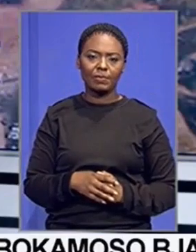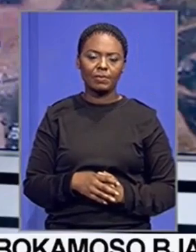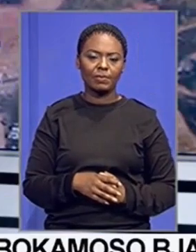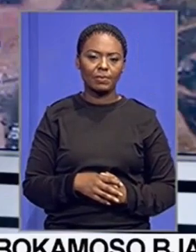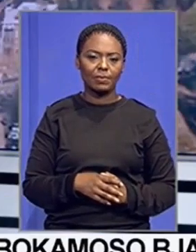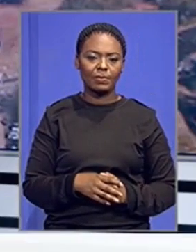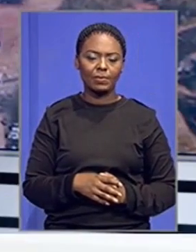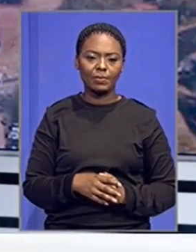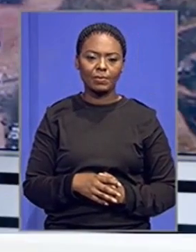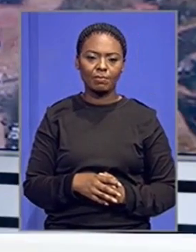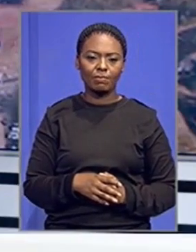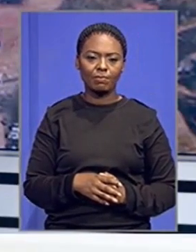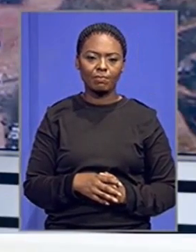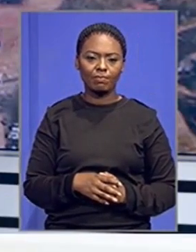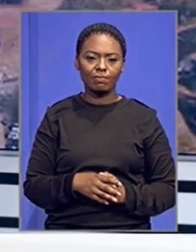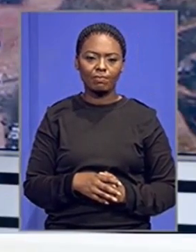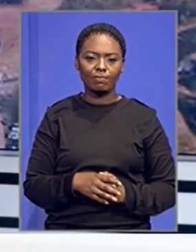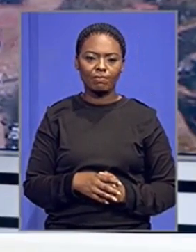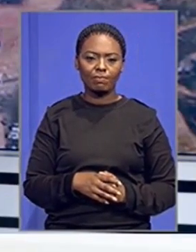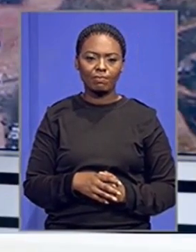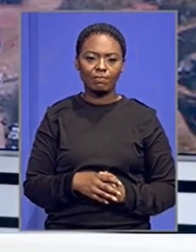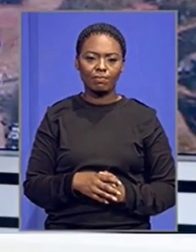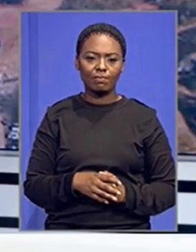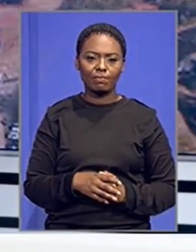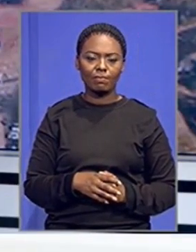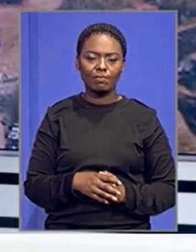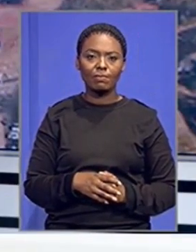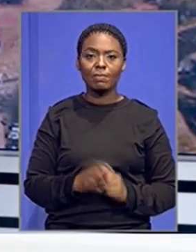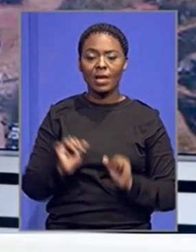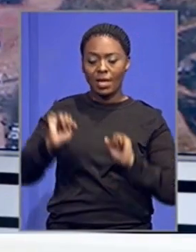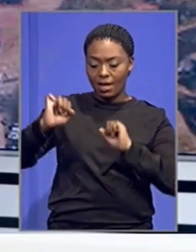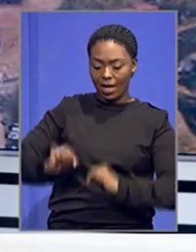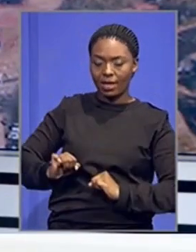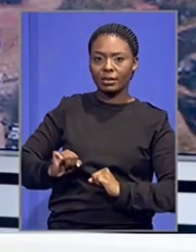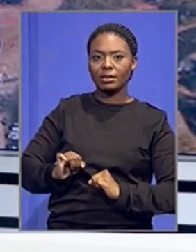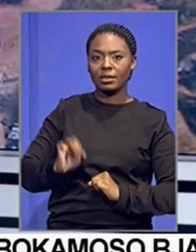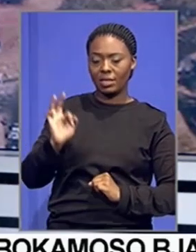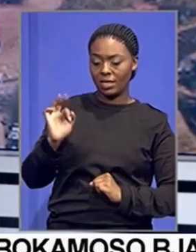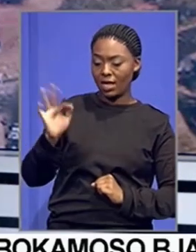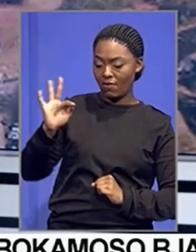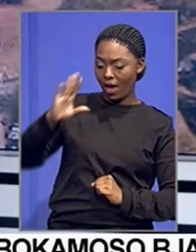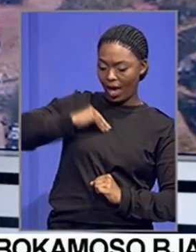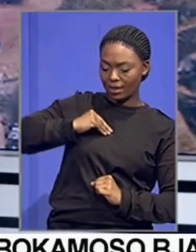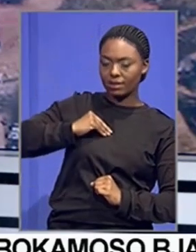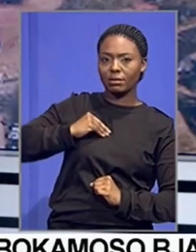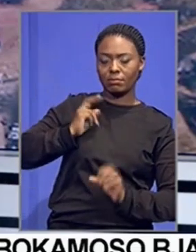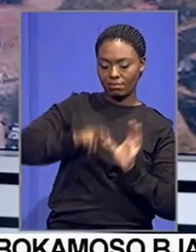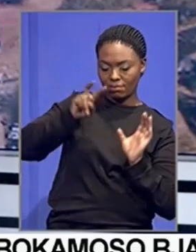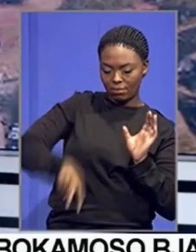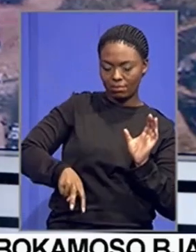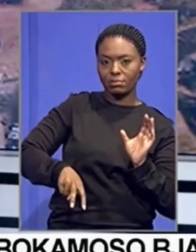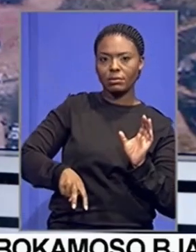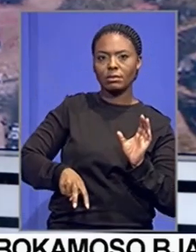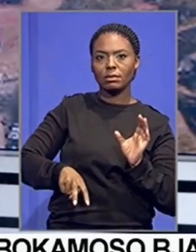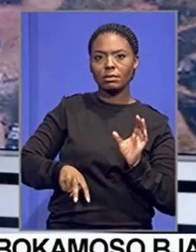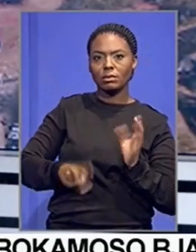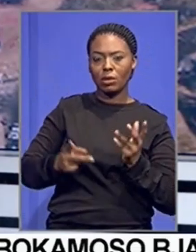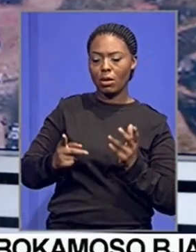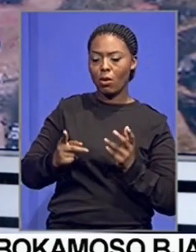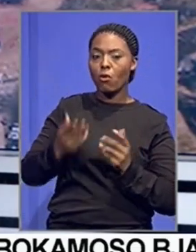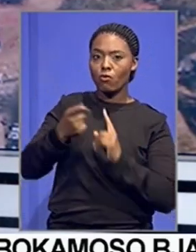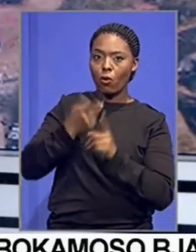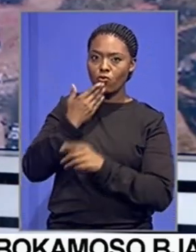yes, if I am called to step aside by the officials, I will do